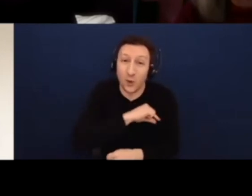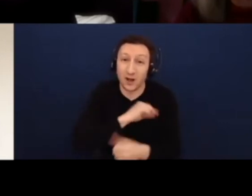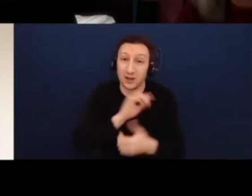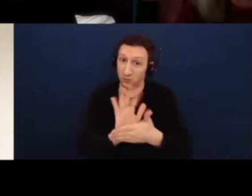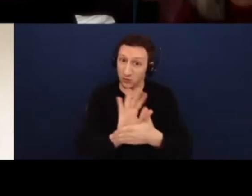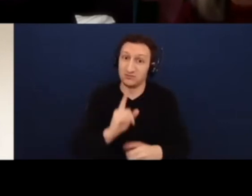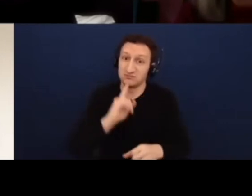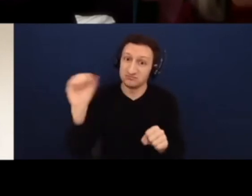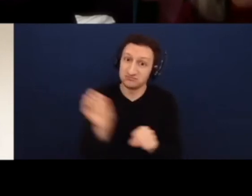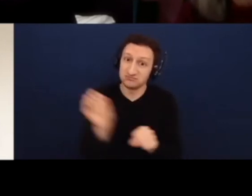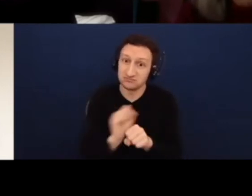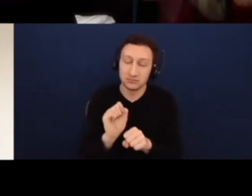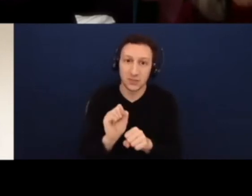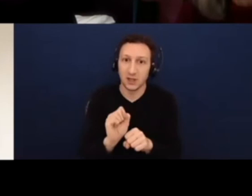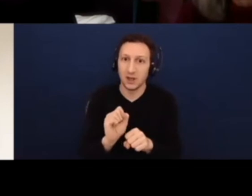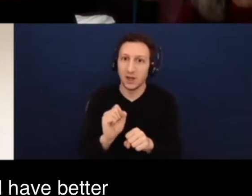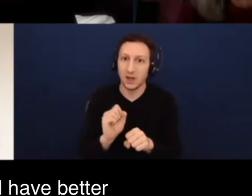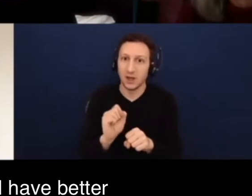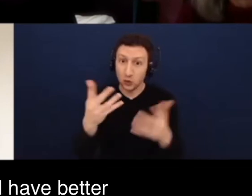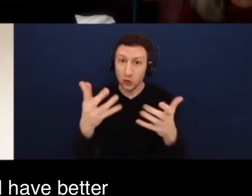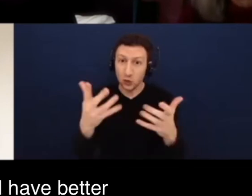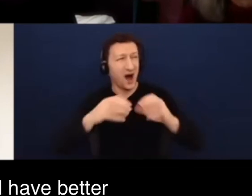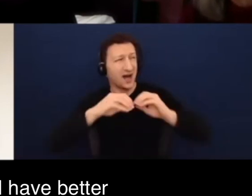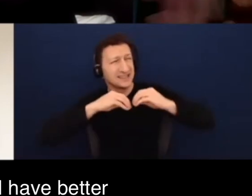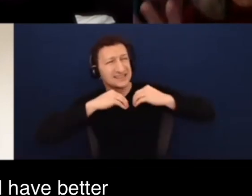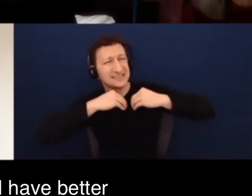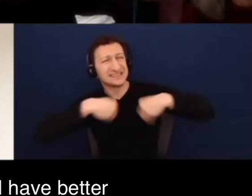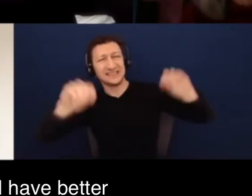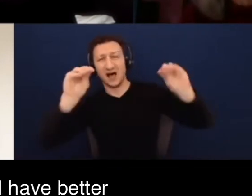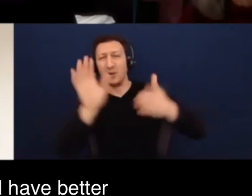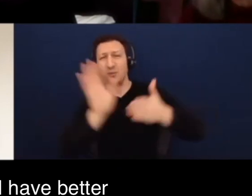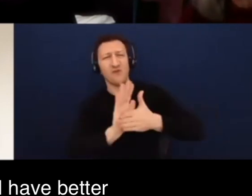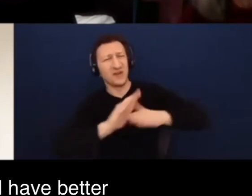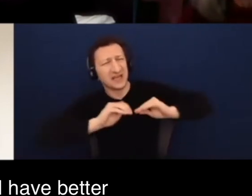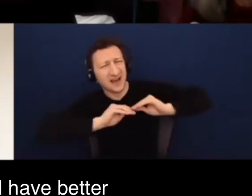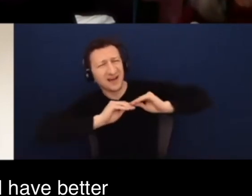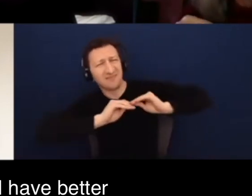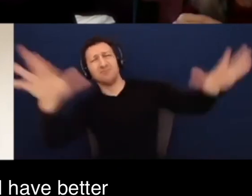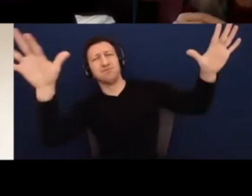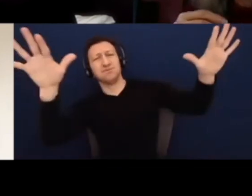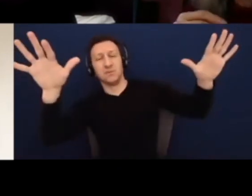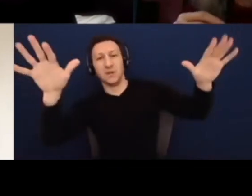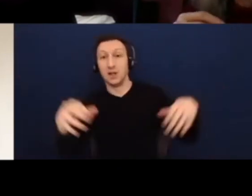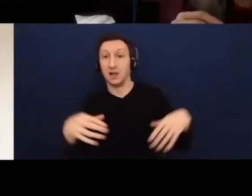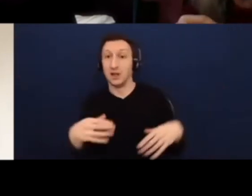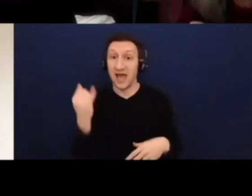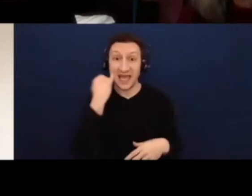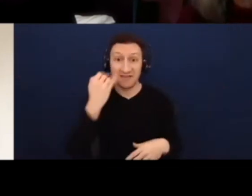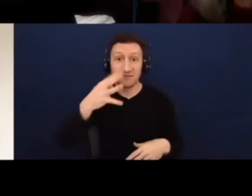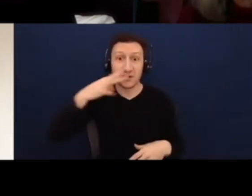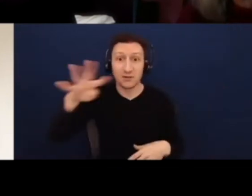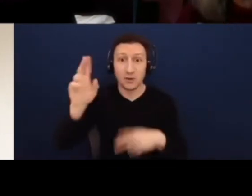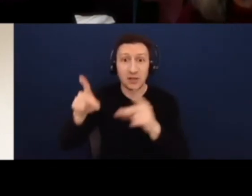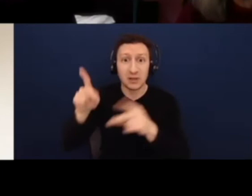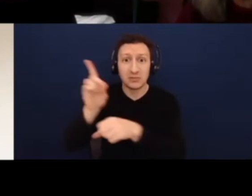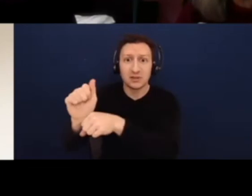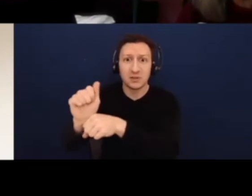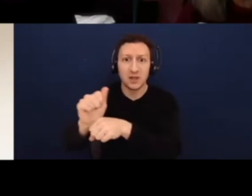and you'll get a bigger audience, and you'll have better communication about it. I mean, Georgia Krantz